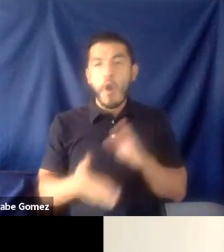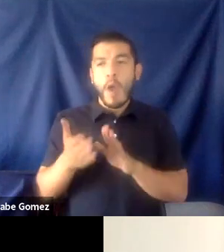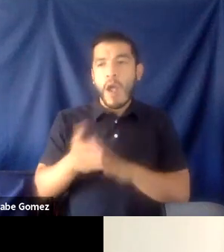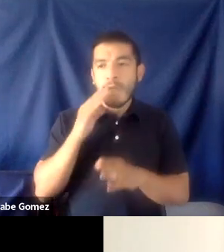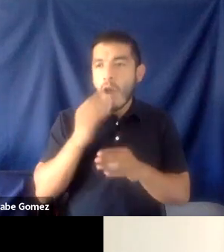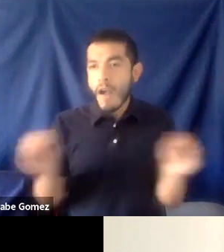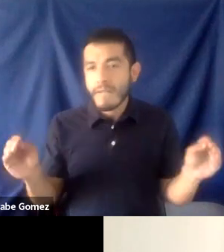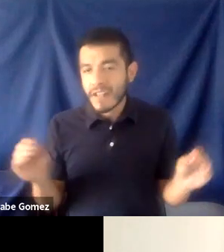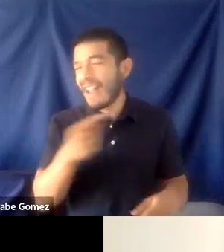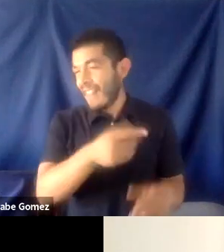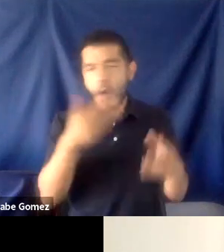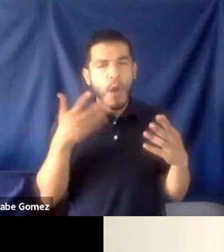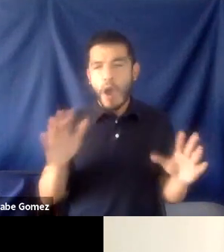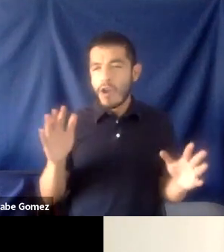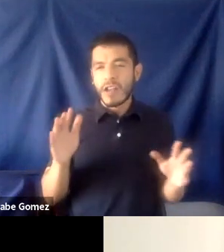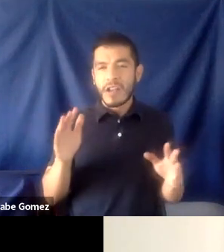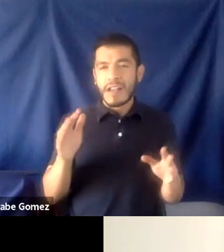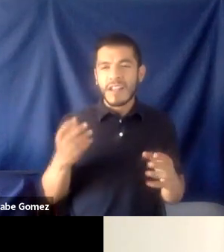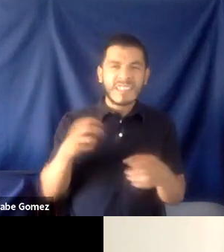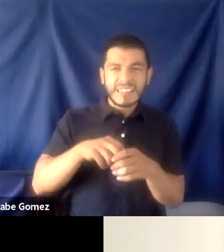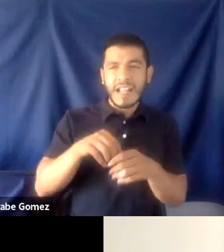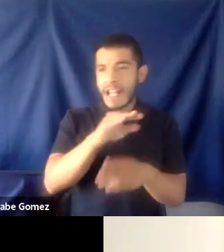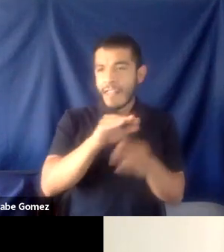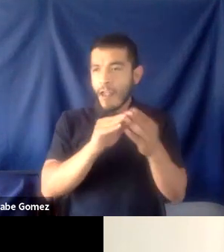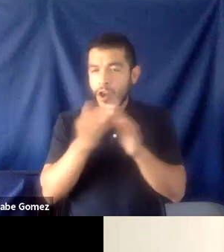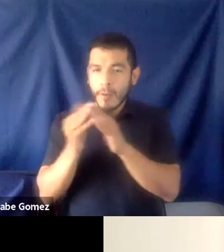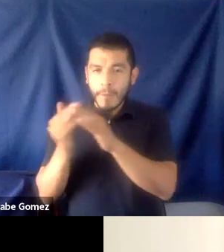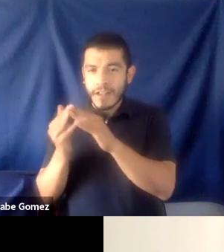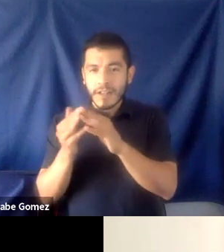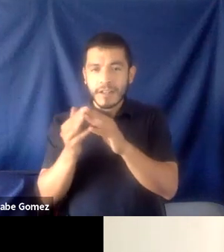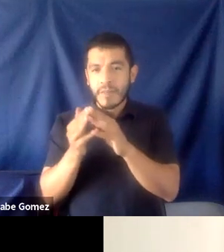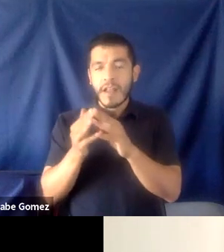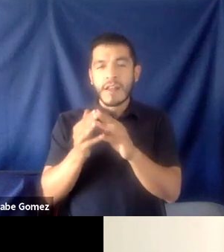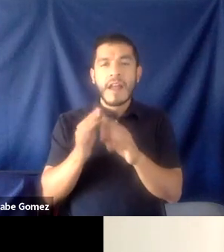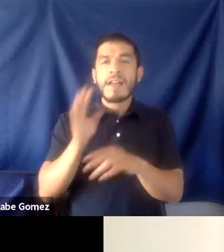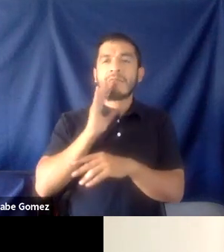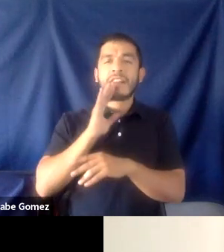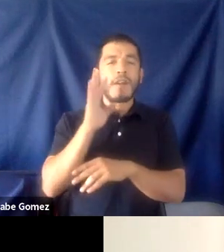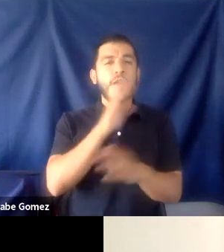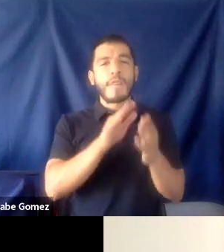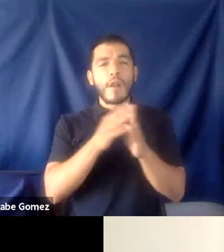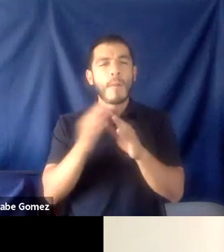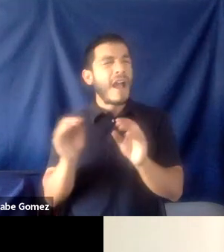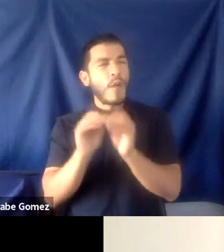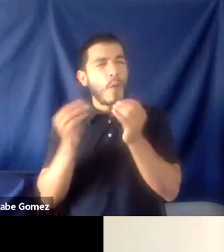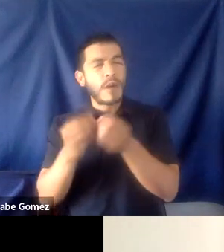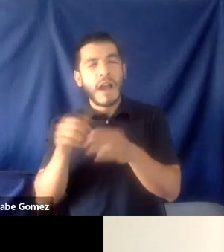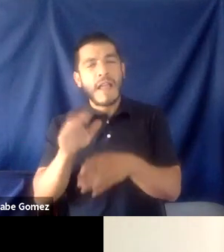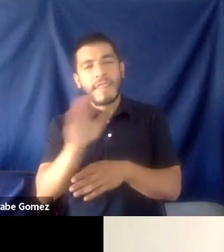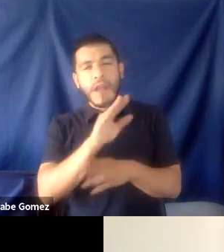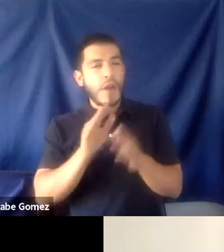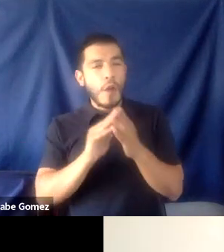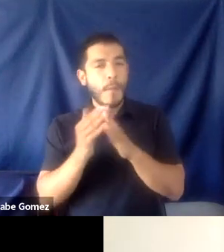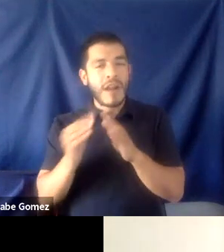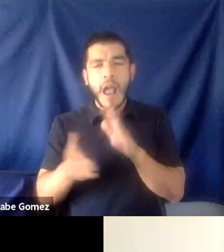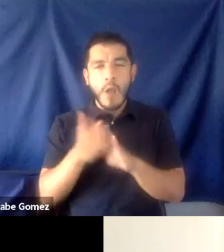office. They were already, rooted in their communities, speaking out for their communities and organizing on their behalf. And